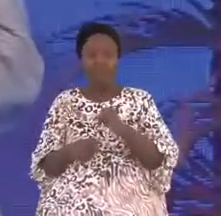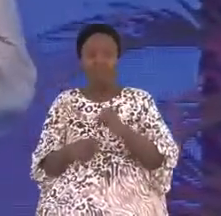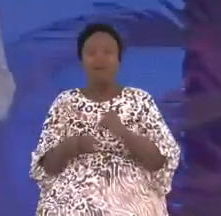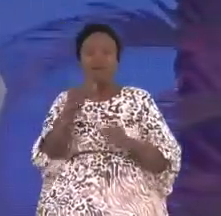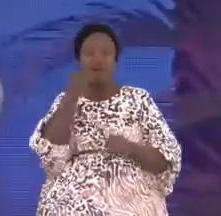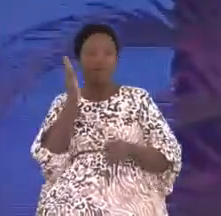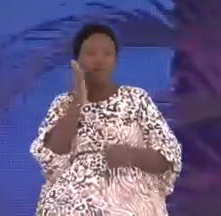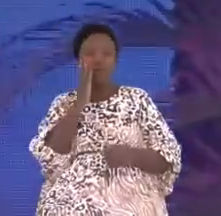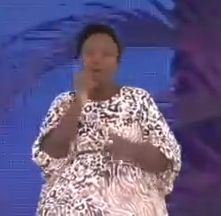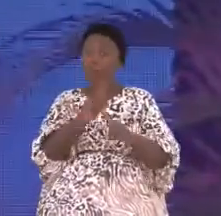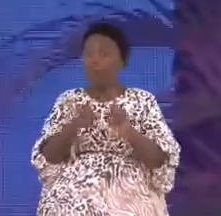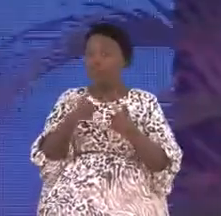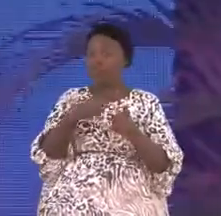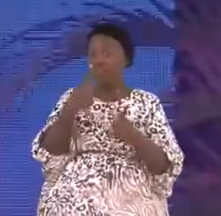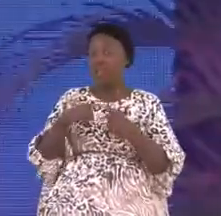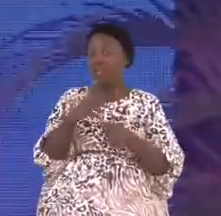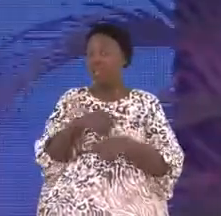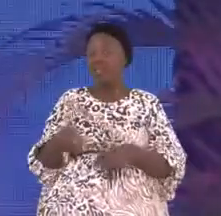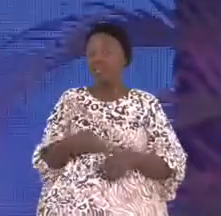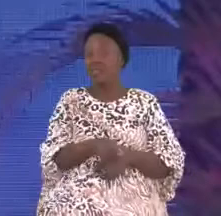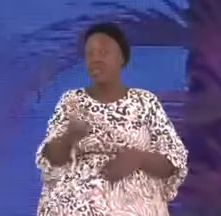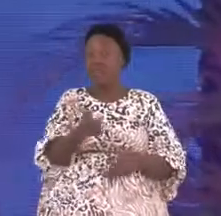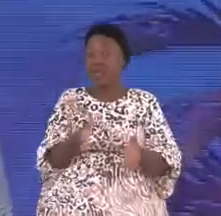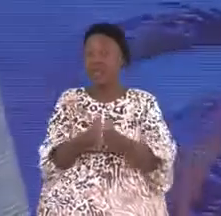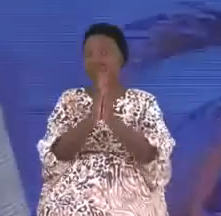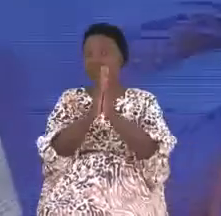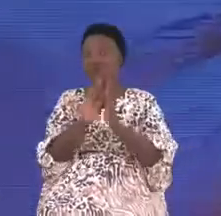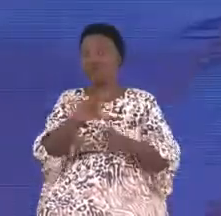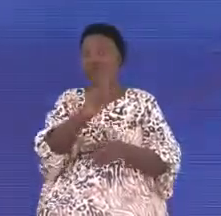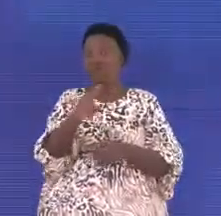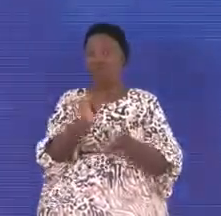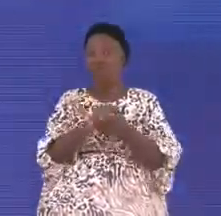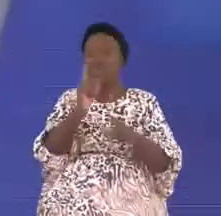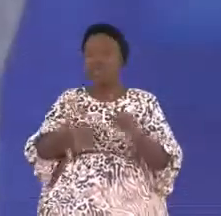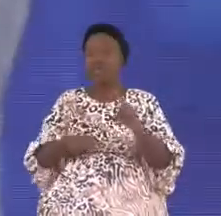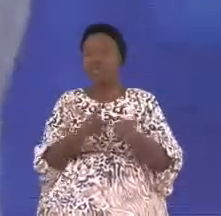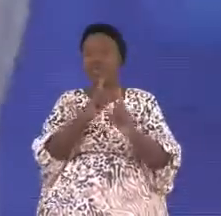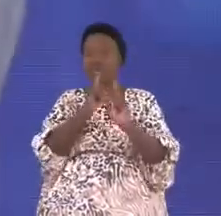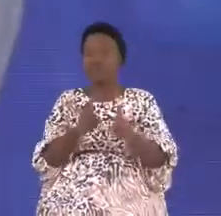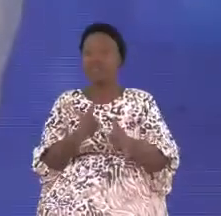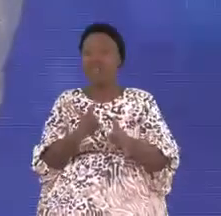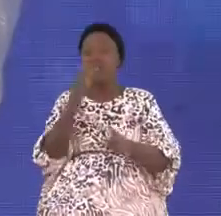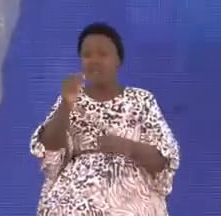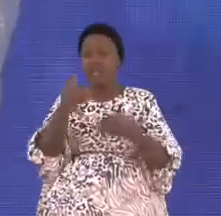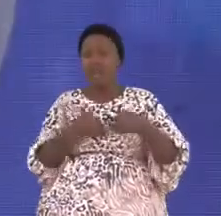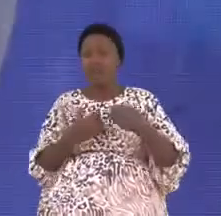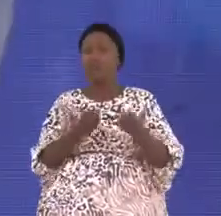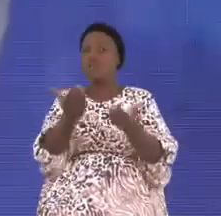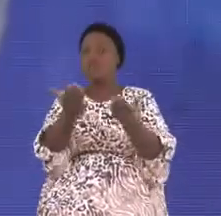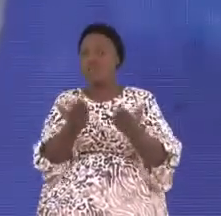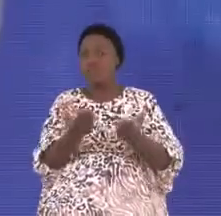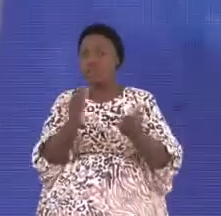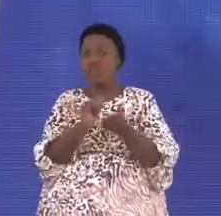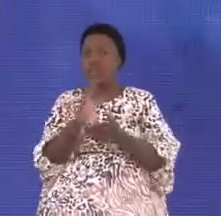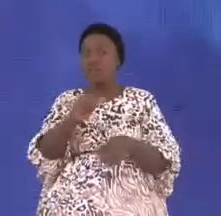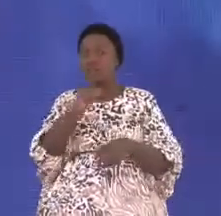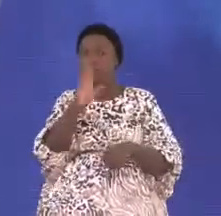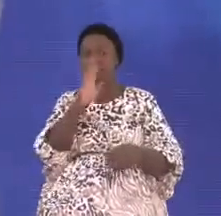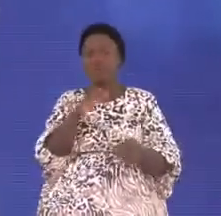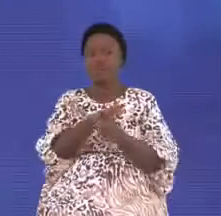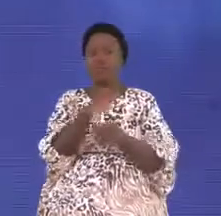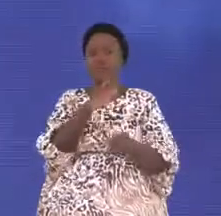they had questions they couldn't answer their desires that were not fulfilled